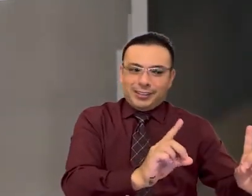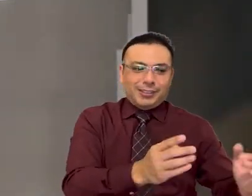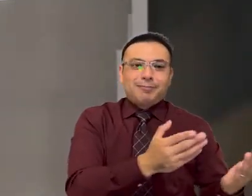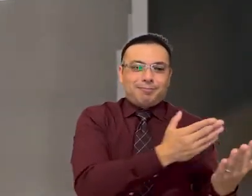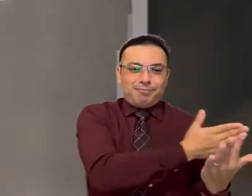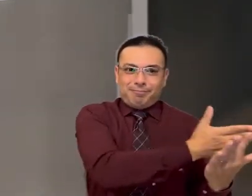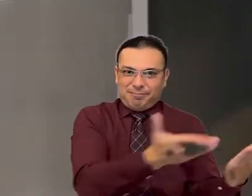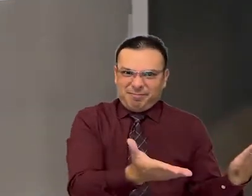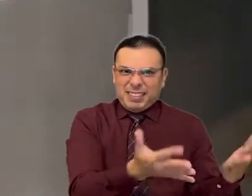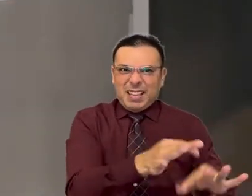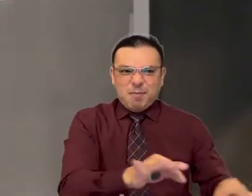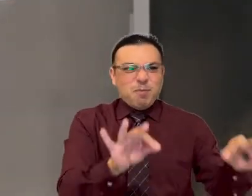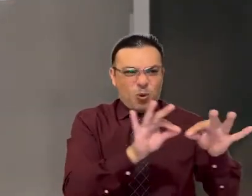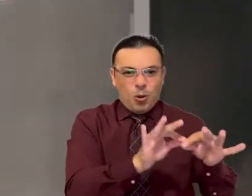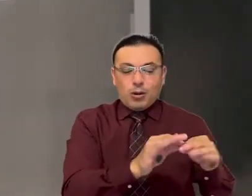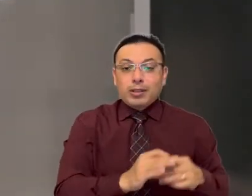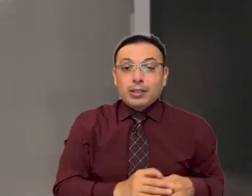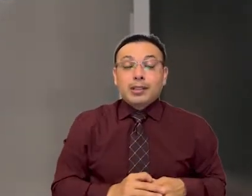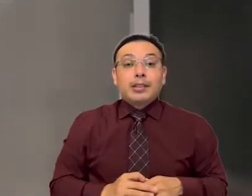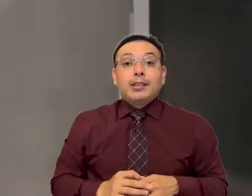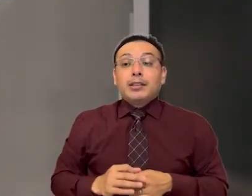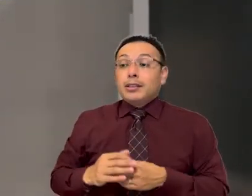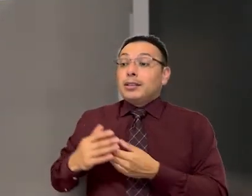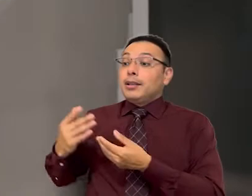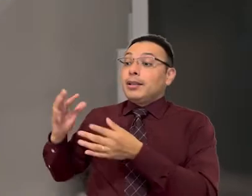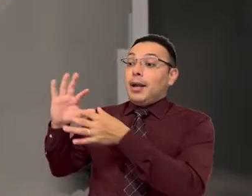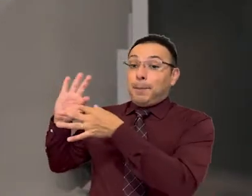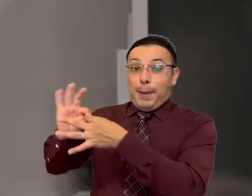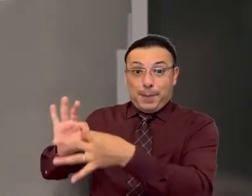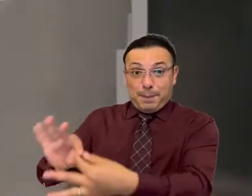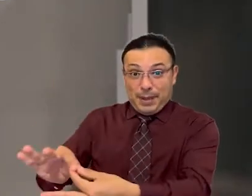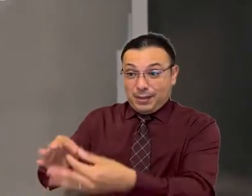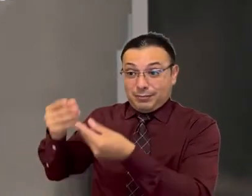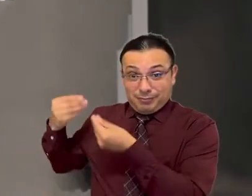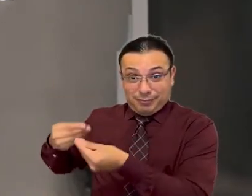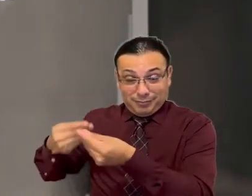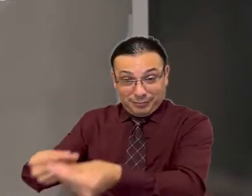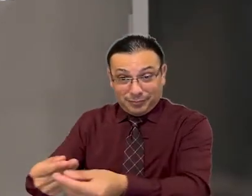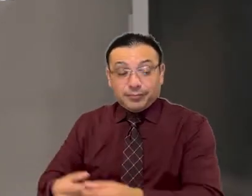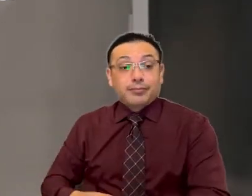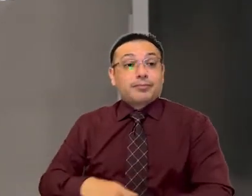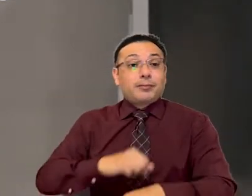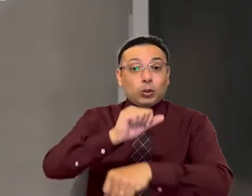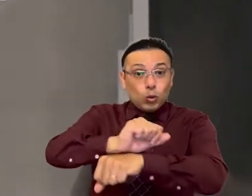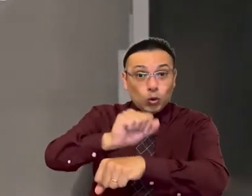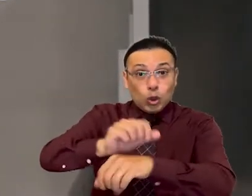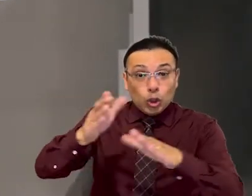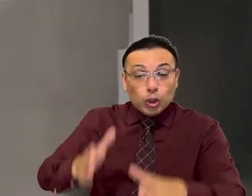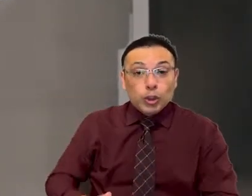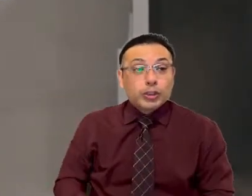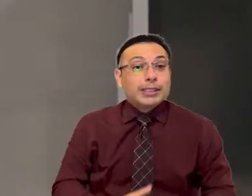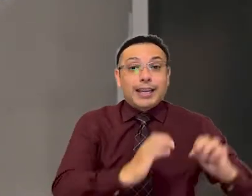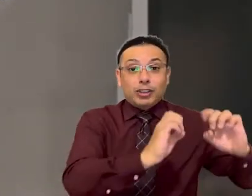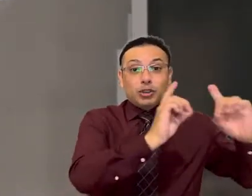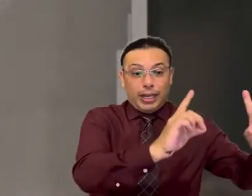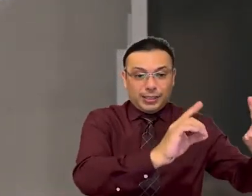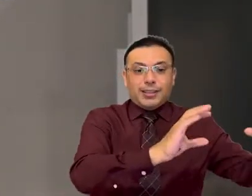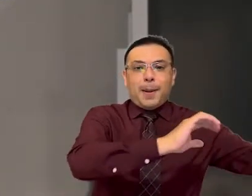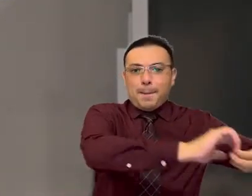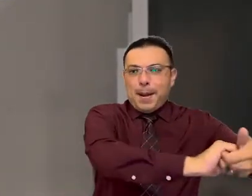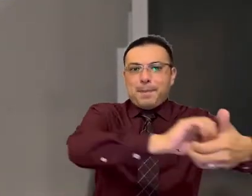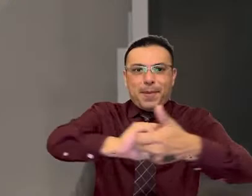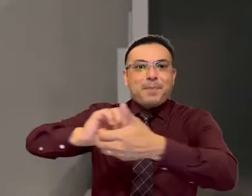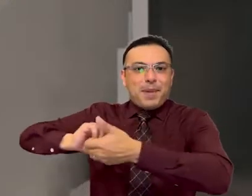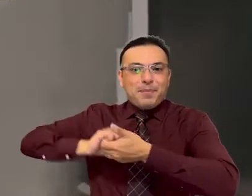chain, labor, and other groups to create jobs that either that need to be transitioned or that don't exist yet. So we want to